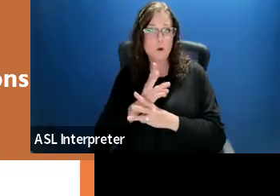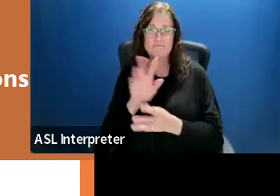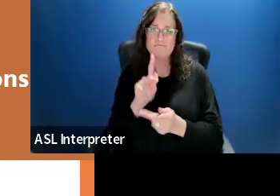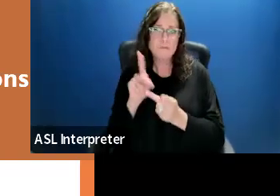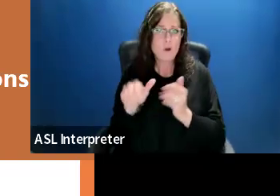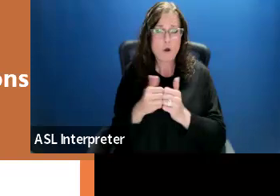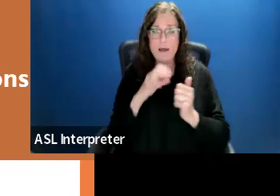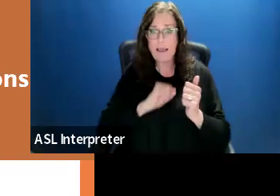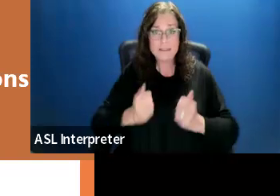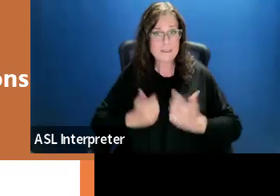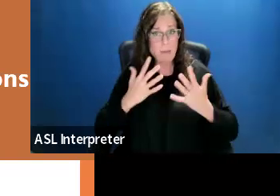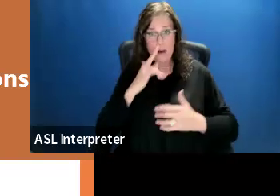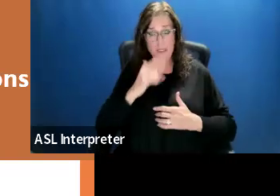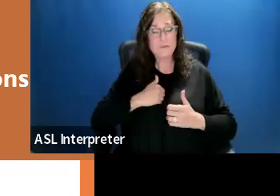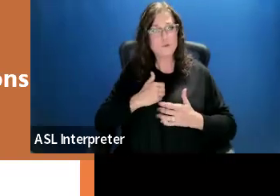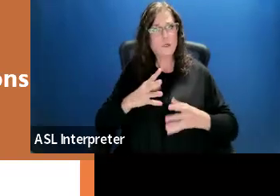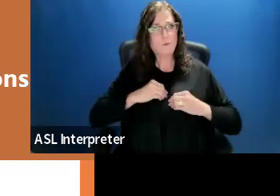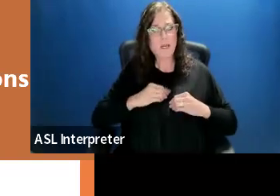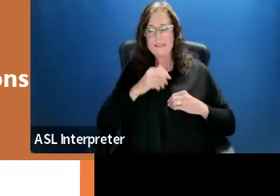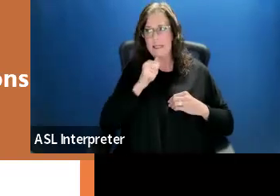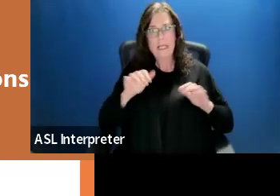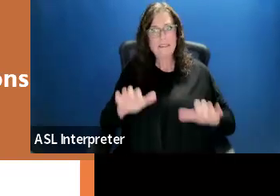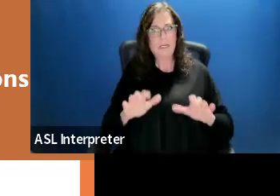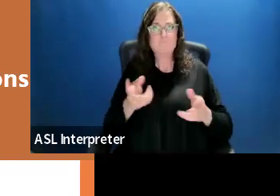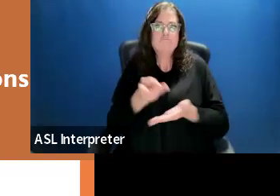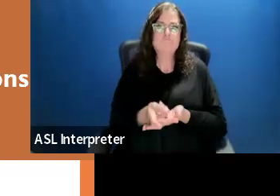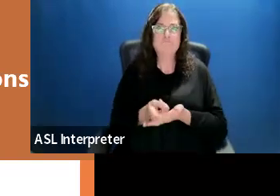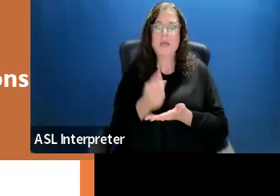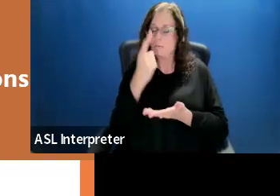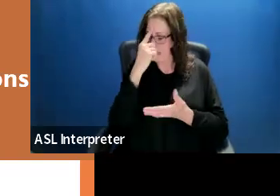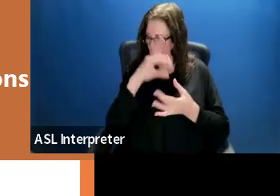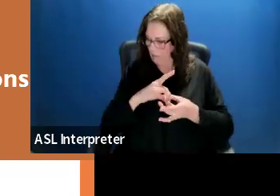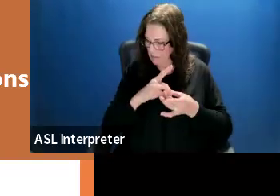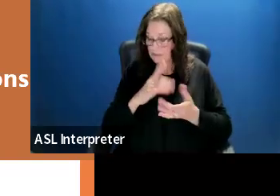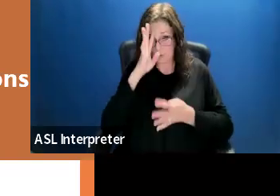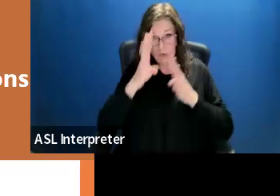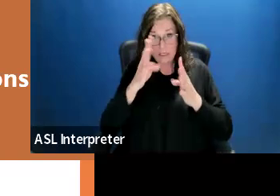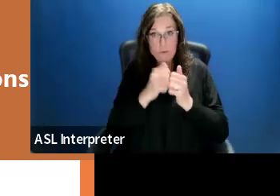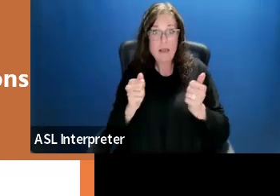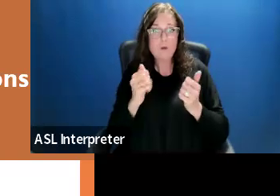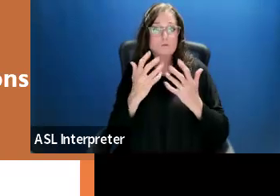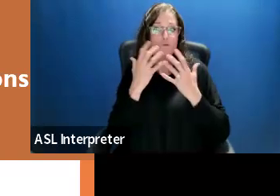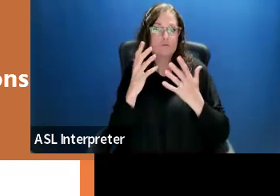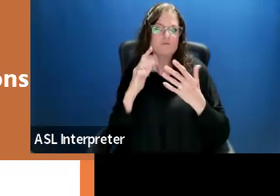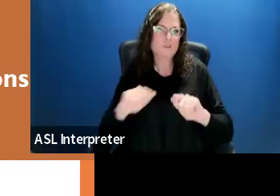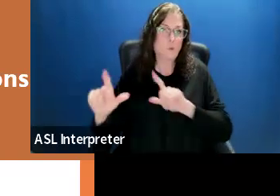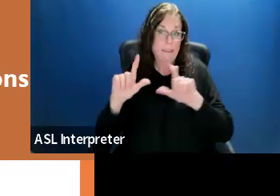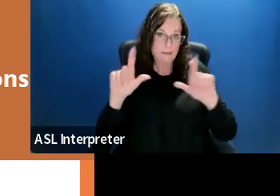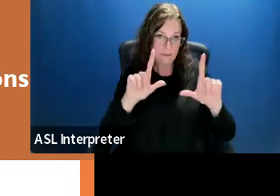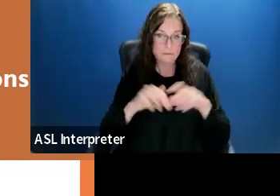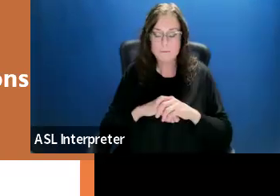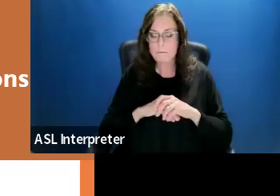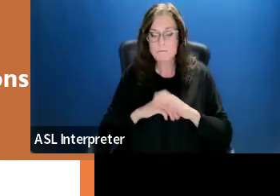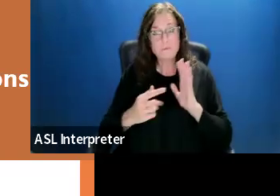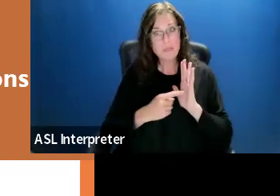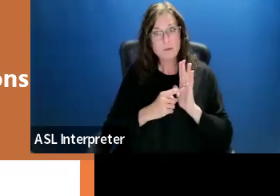ages, it inspires kids to embrace inactivity, encouraging mindfulness and creativity without screens. A charming reminder that